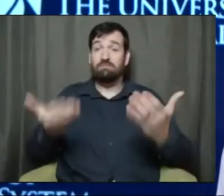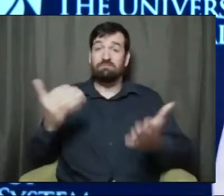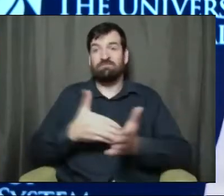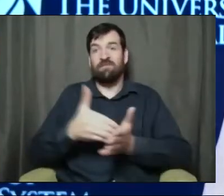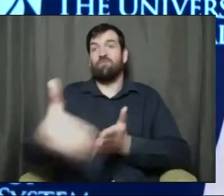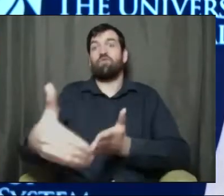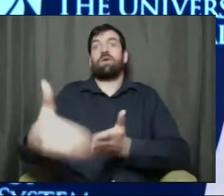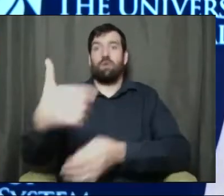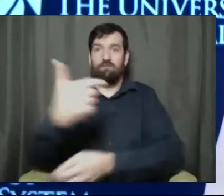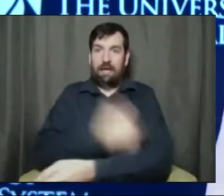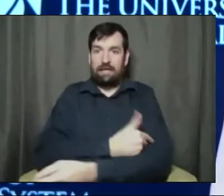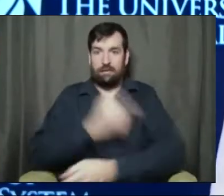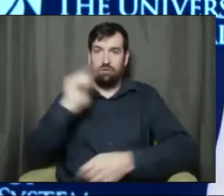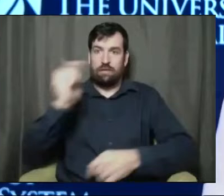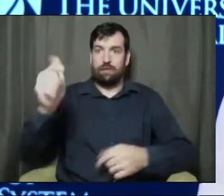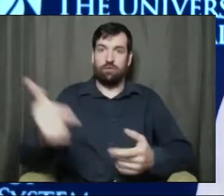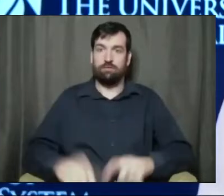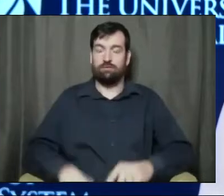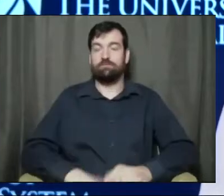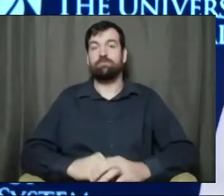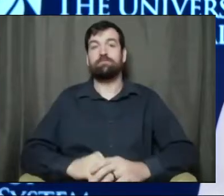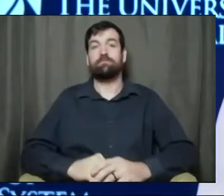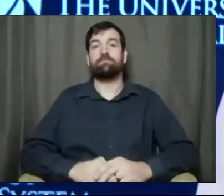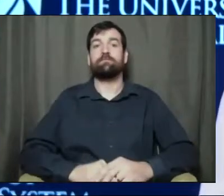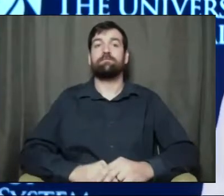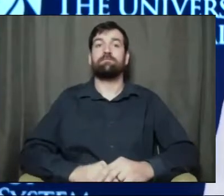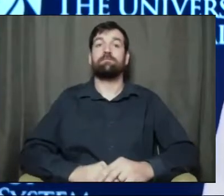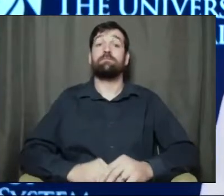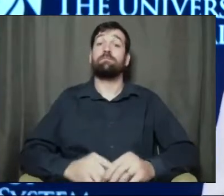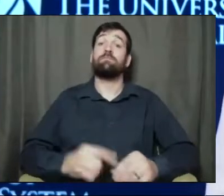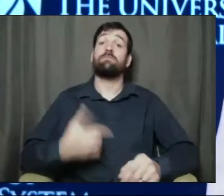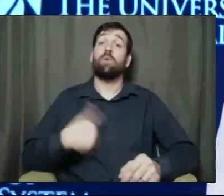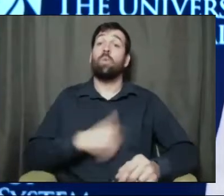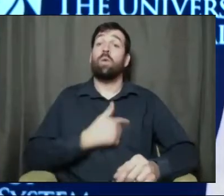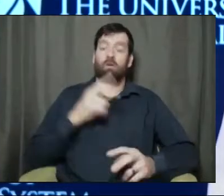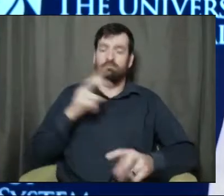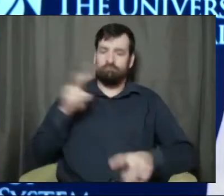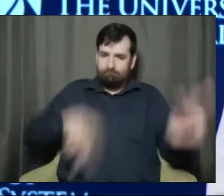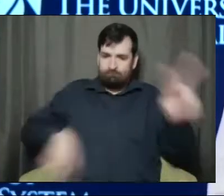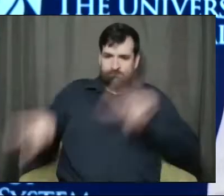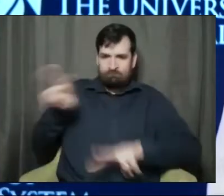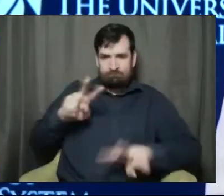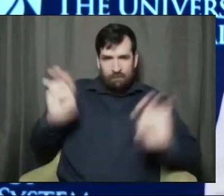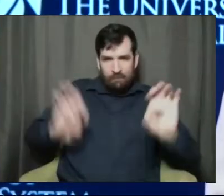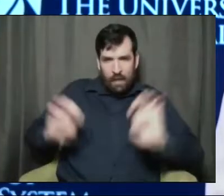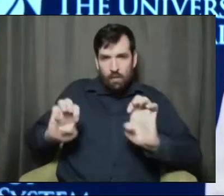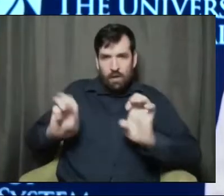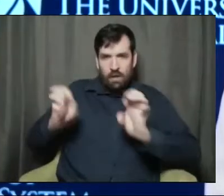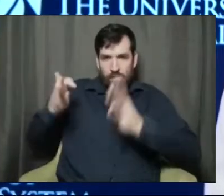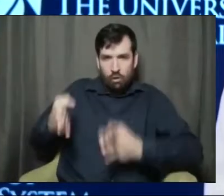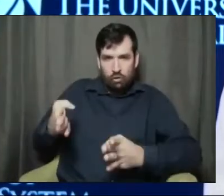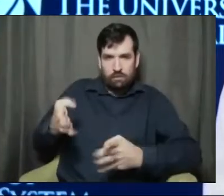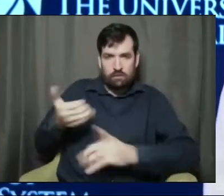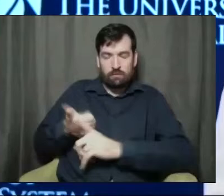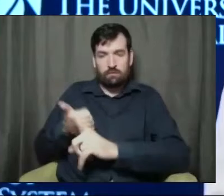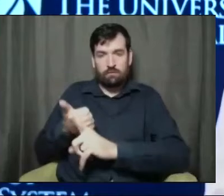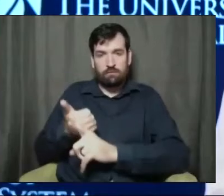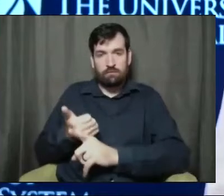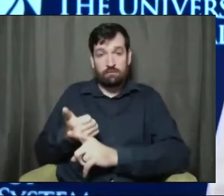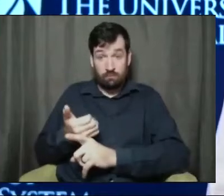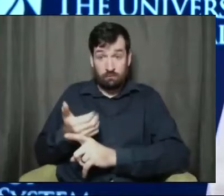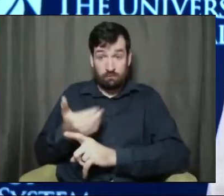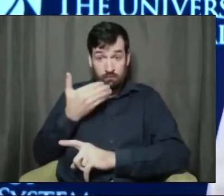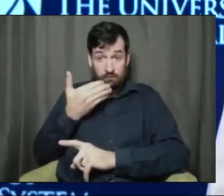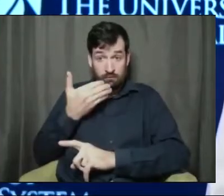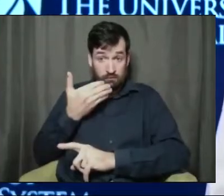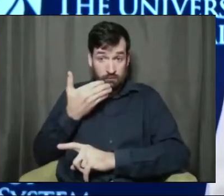So it really comes down to, when we are looking at a process of evaluating a recipient, it's, are you a good shepherd of the organ? We